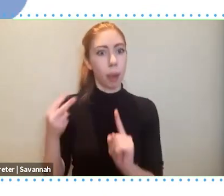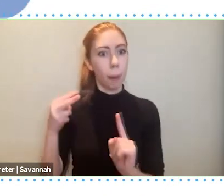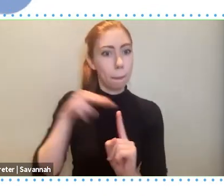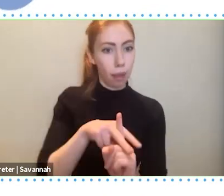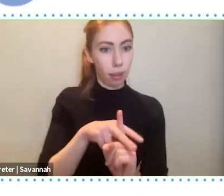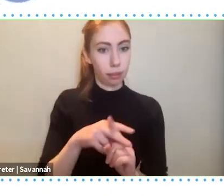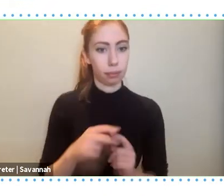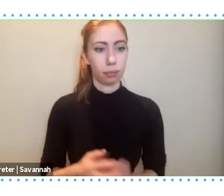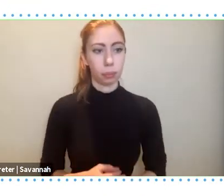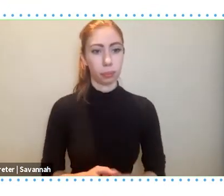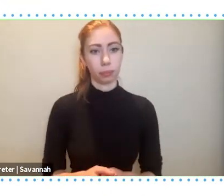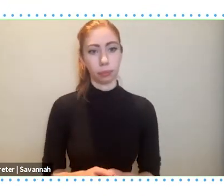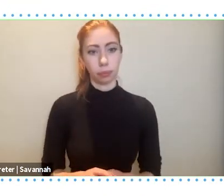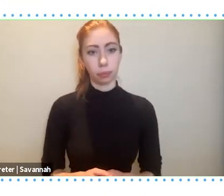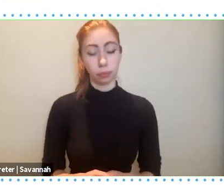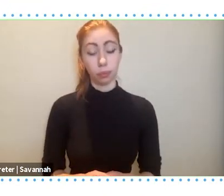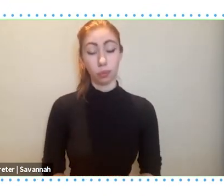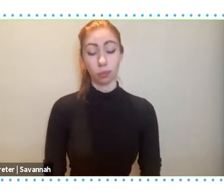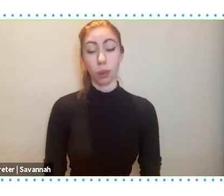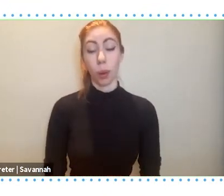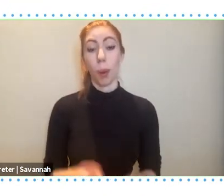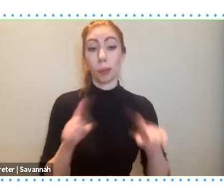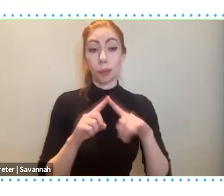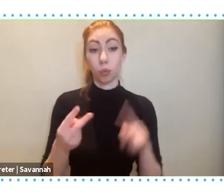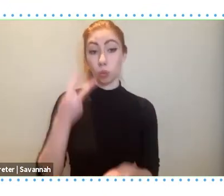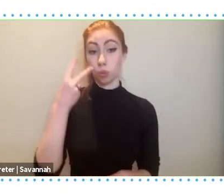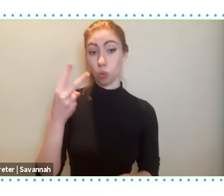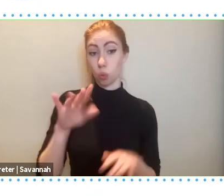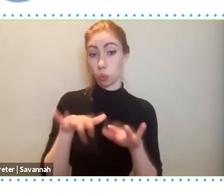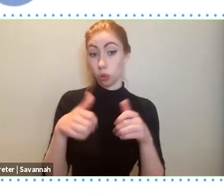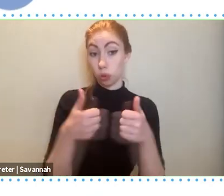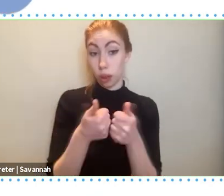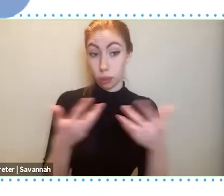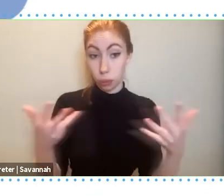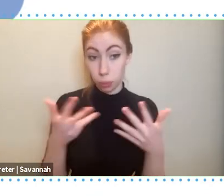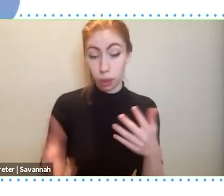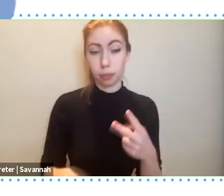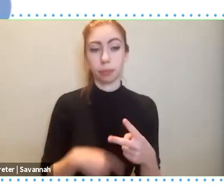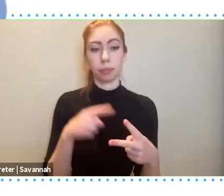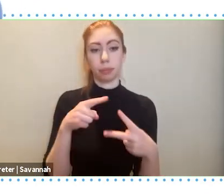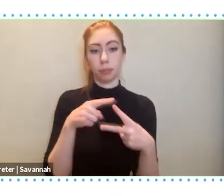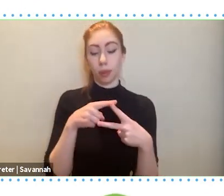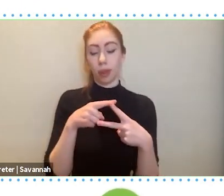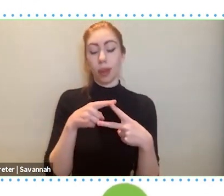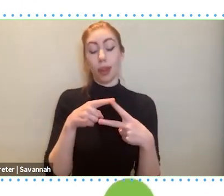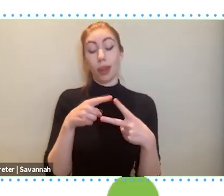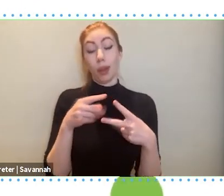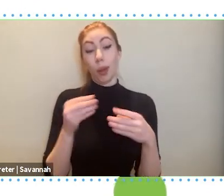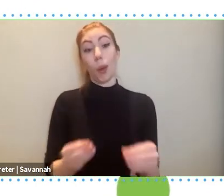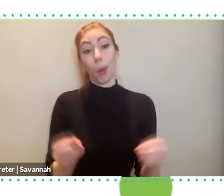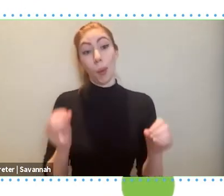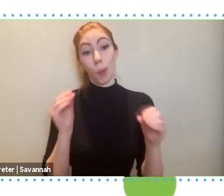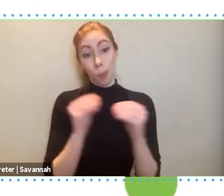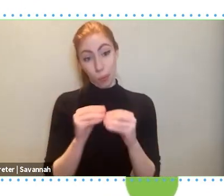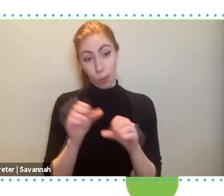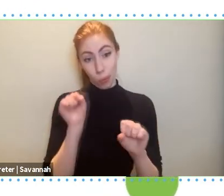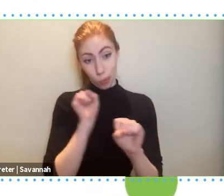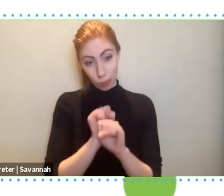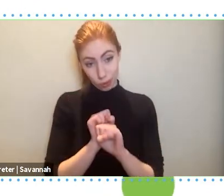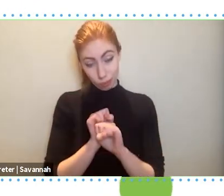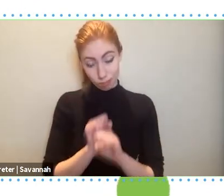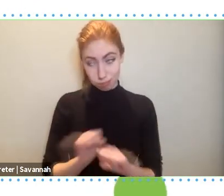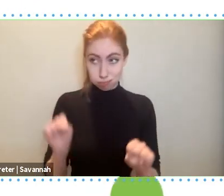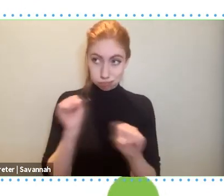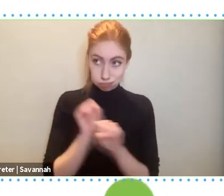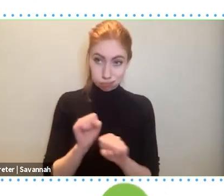One is doing anything requires more work potentially. And like the last thing anybody wants to do is